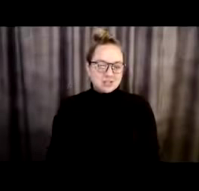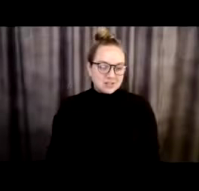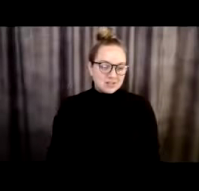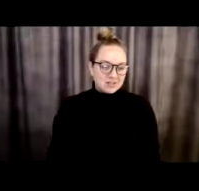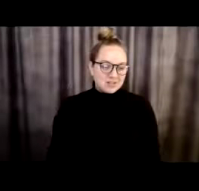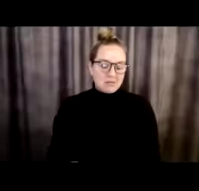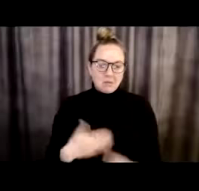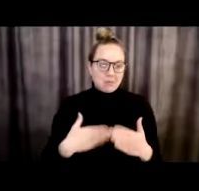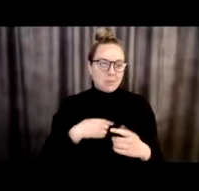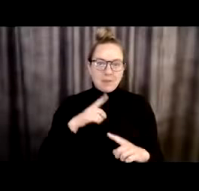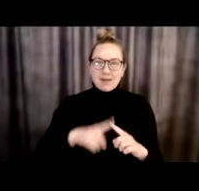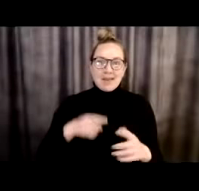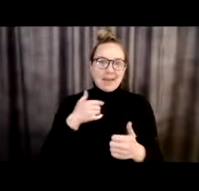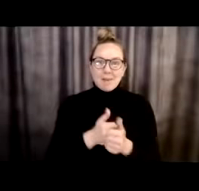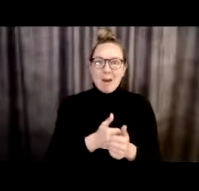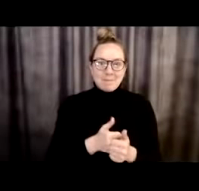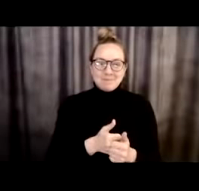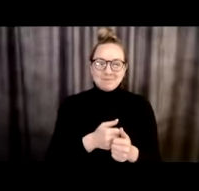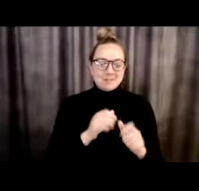I can't keep up.